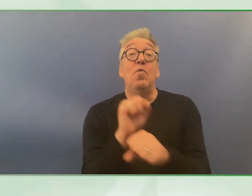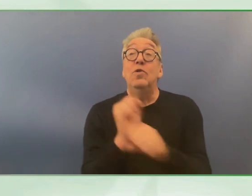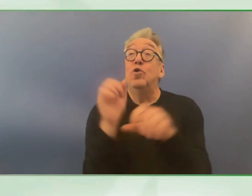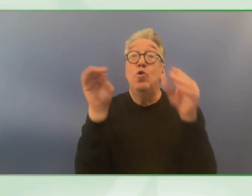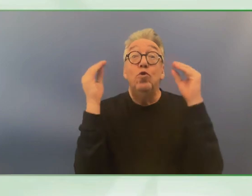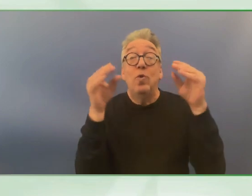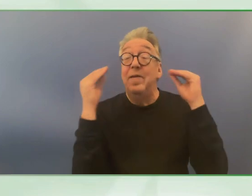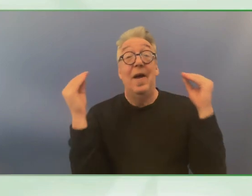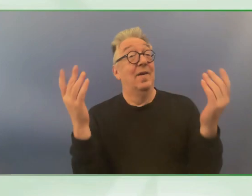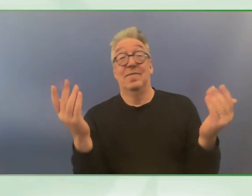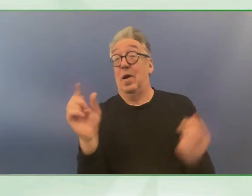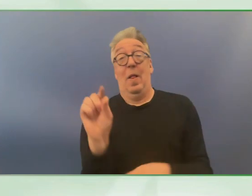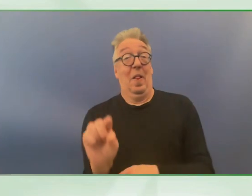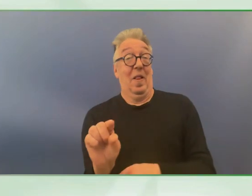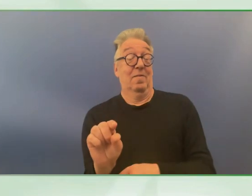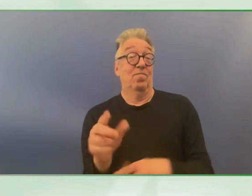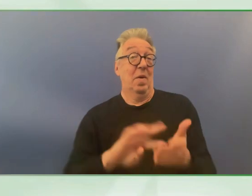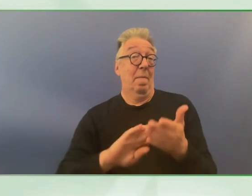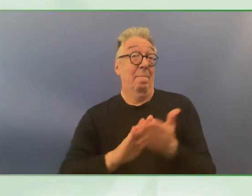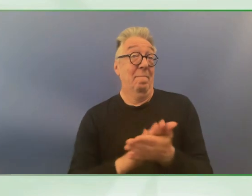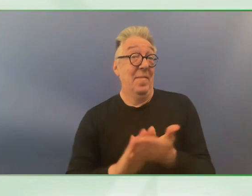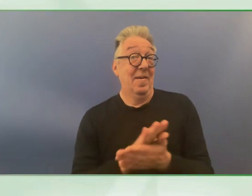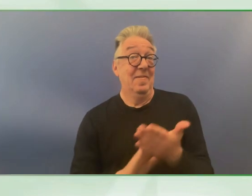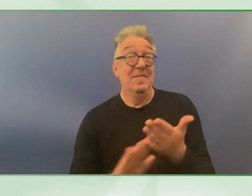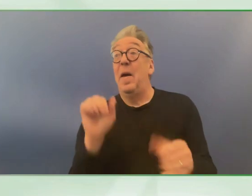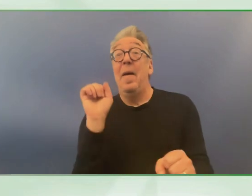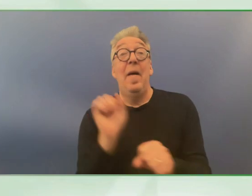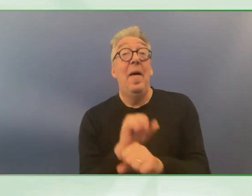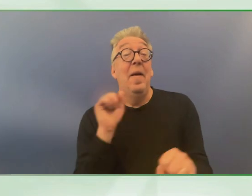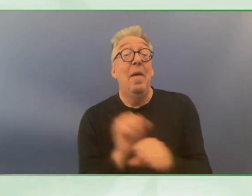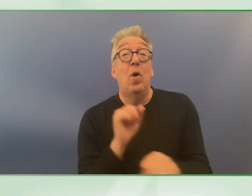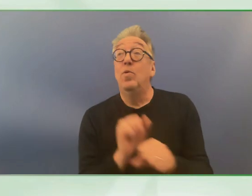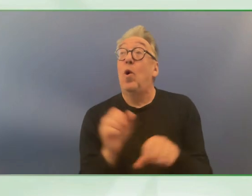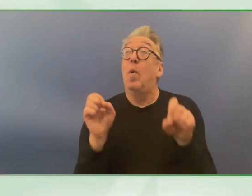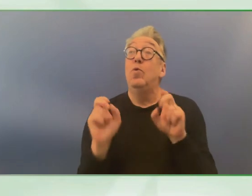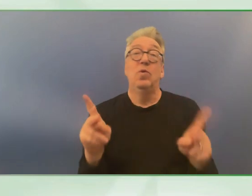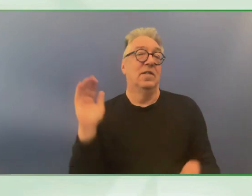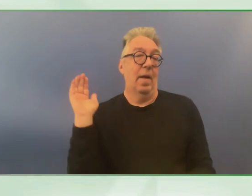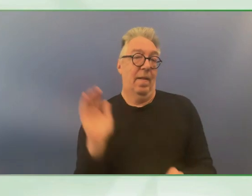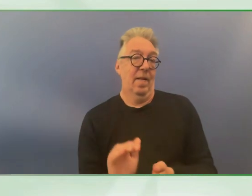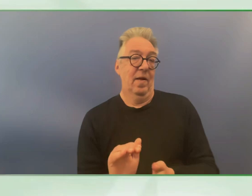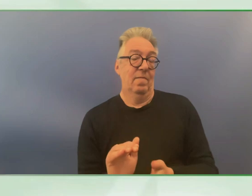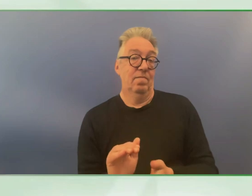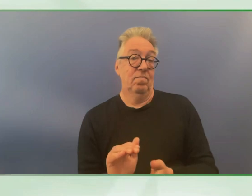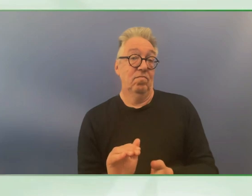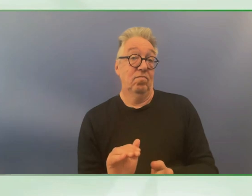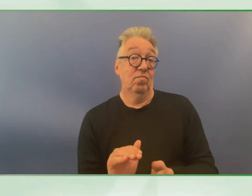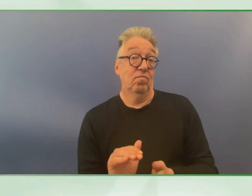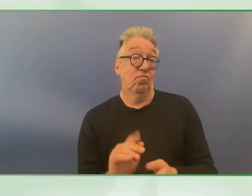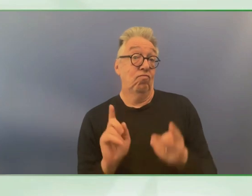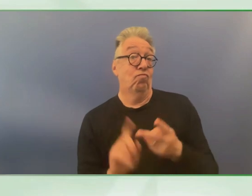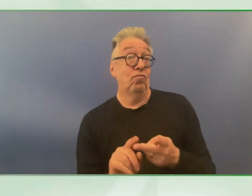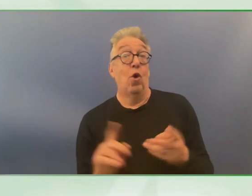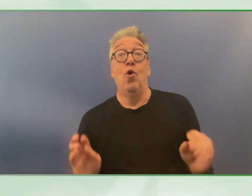their employment prospects. Also, youth with disabilities may face discrimination in the workplace, making it difficult